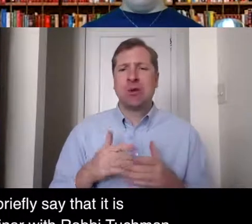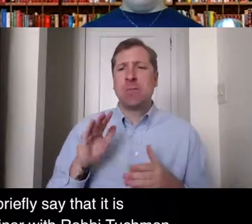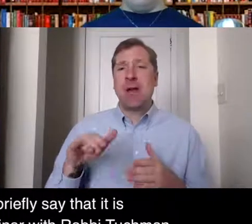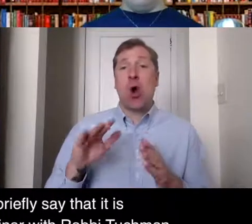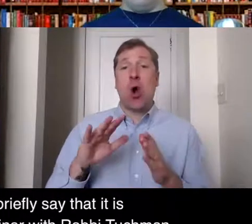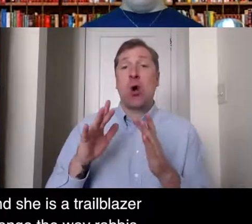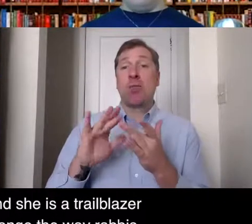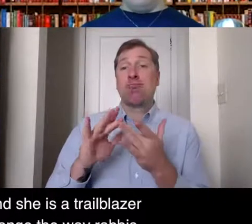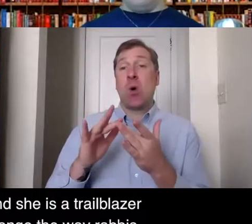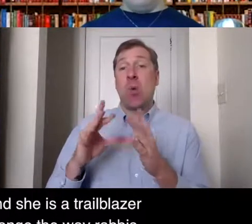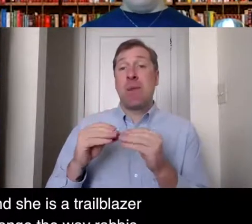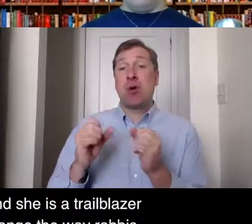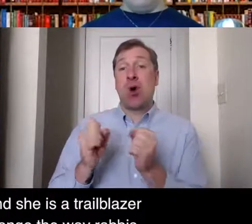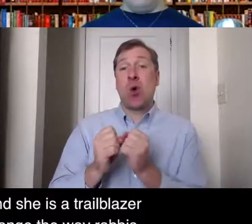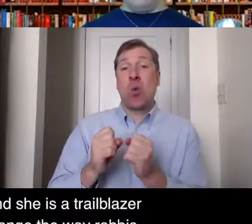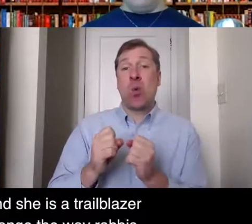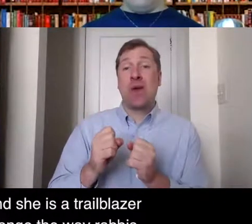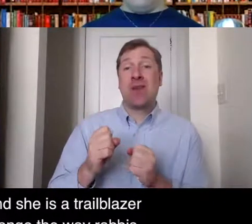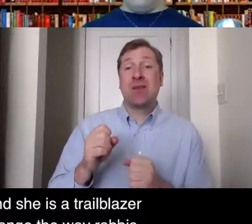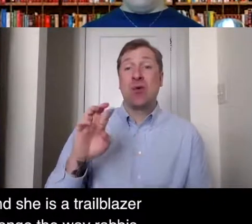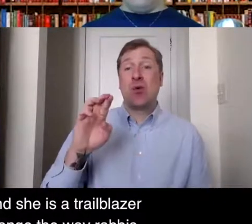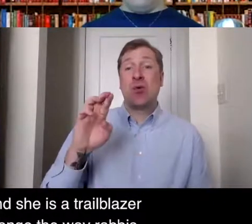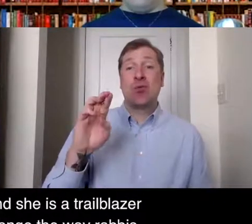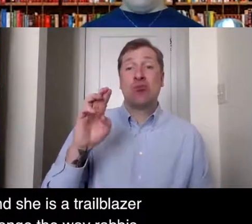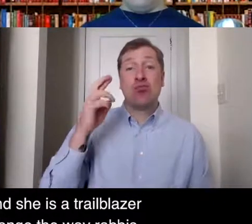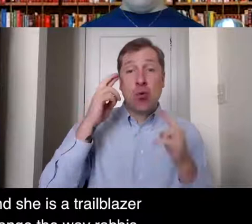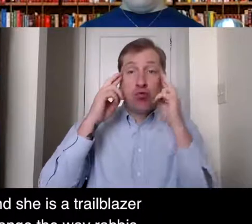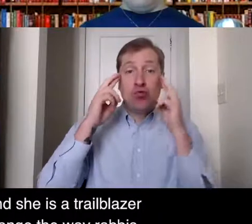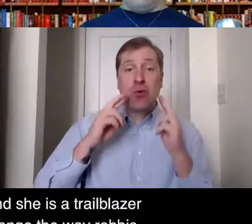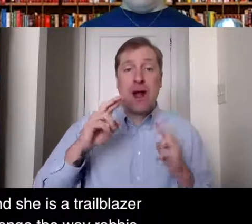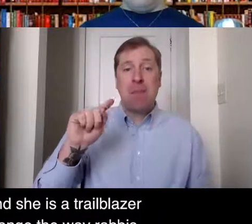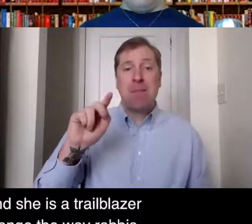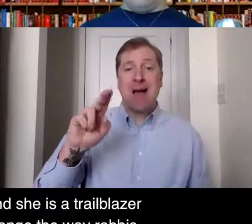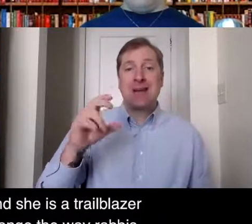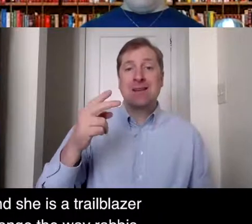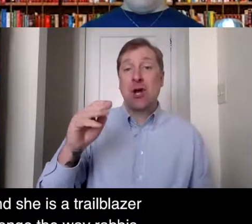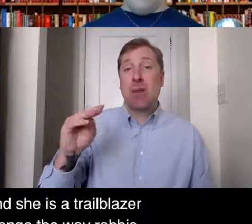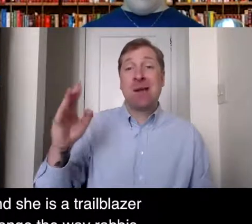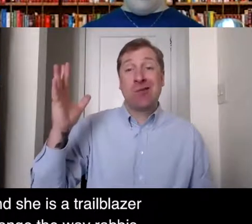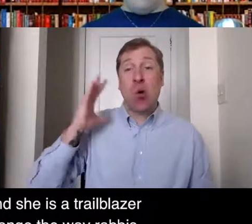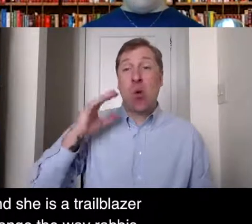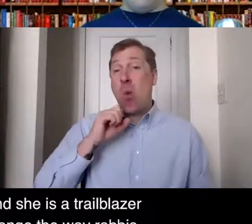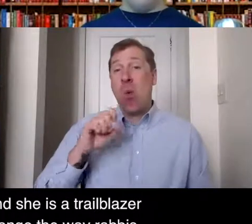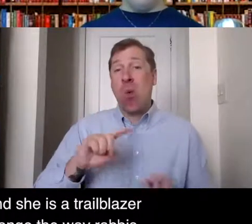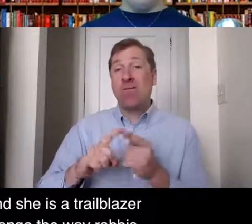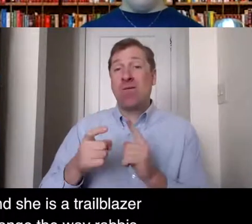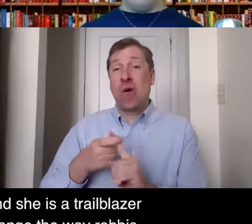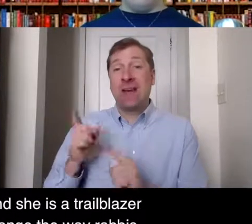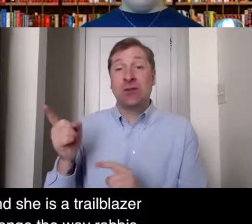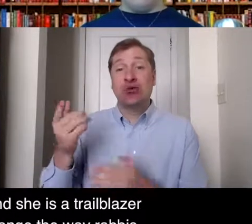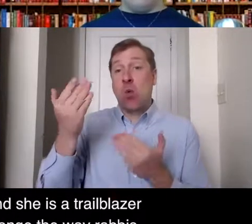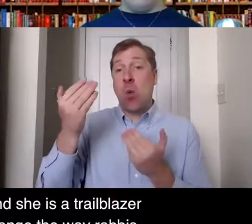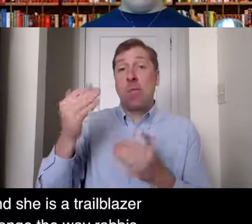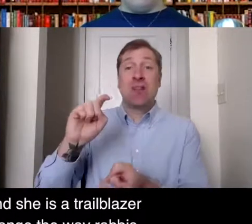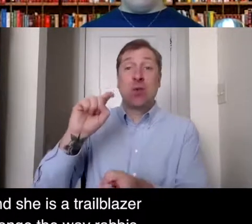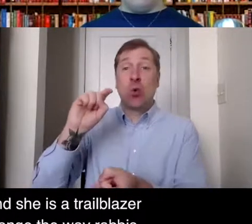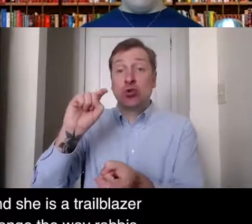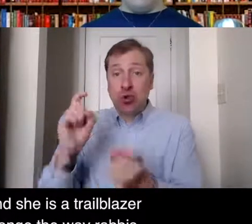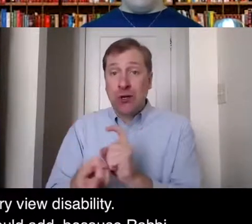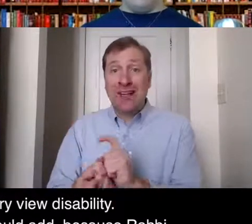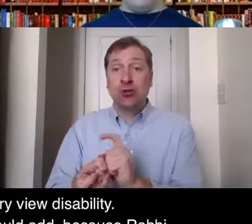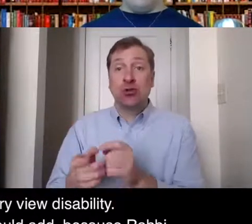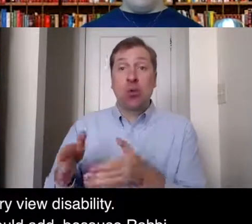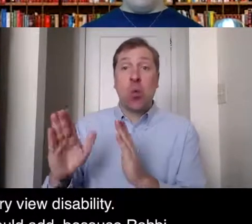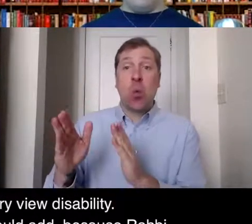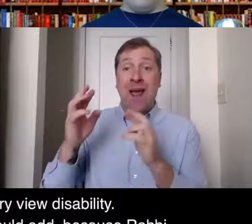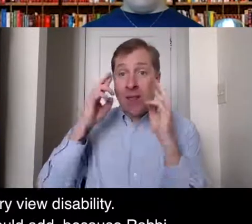webinar with Rabbi Tuchman, a childhood friend, and she is a trailblazer that hopefully will change the way